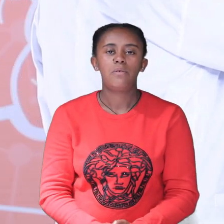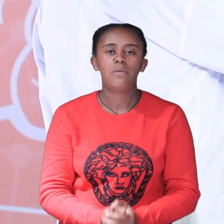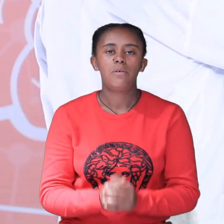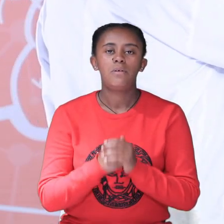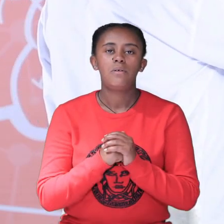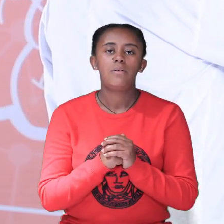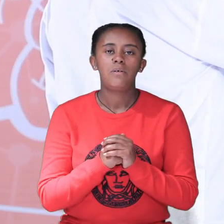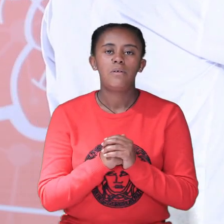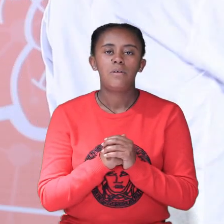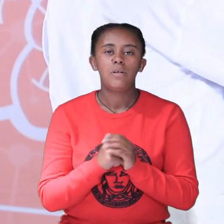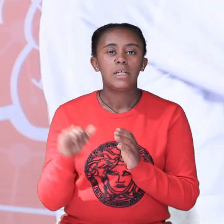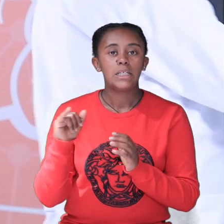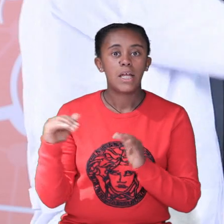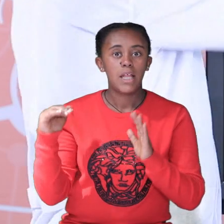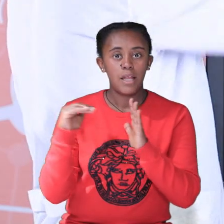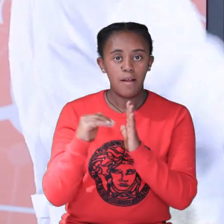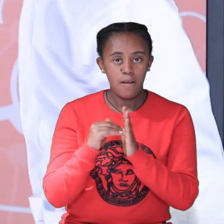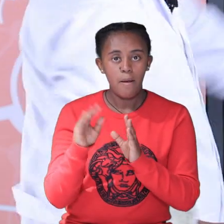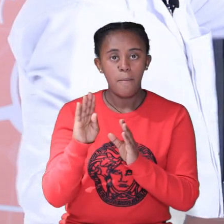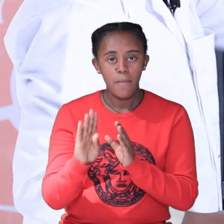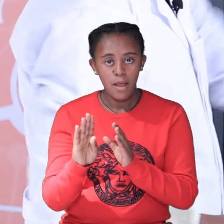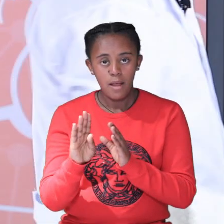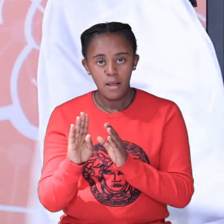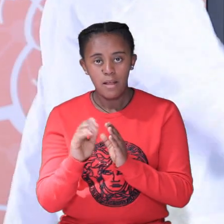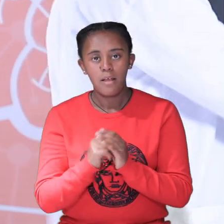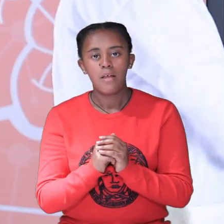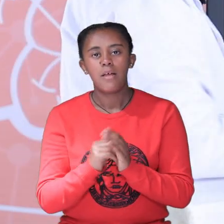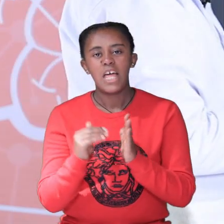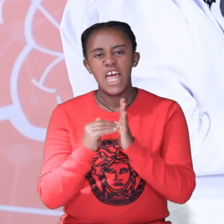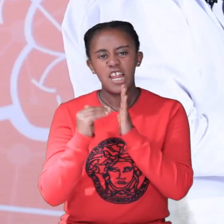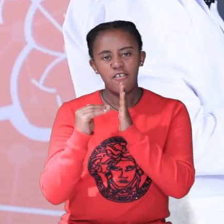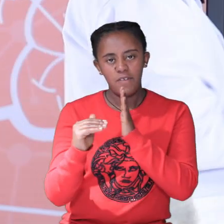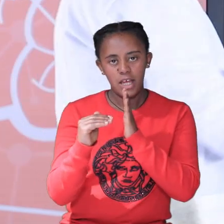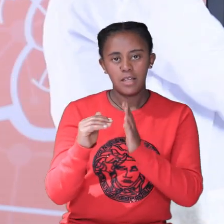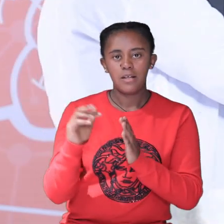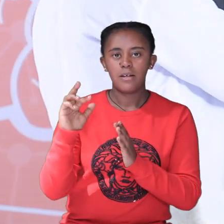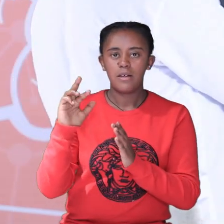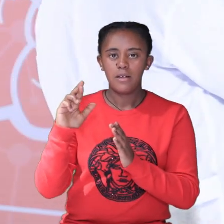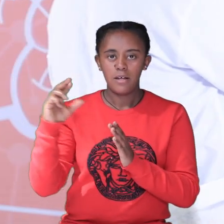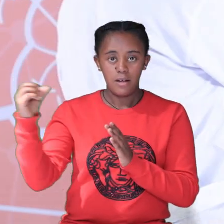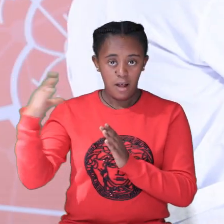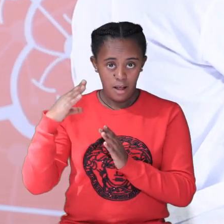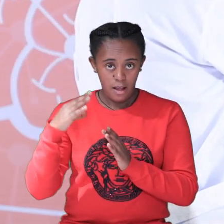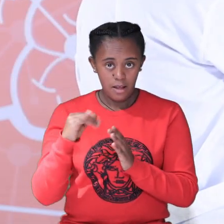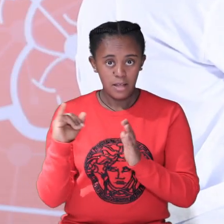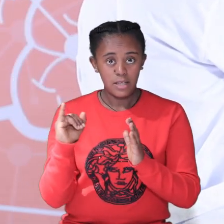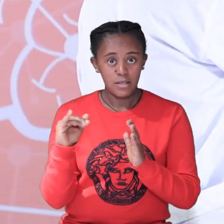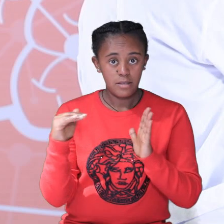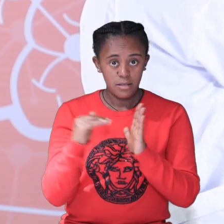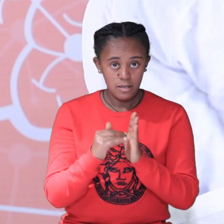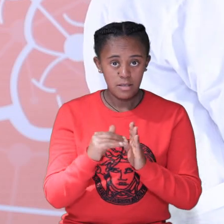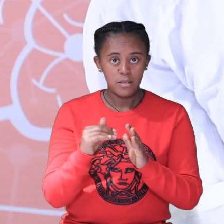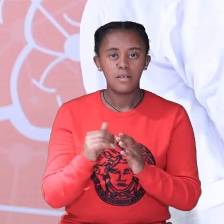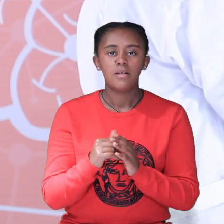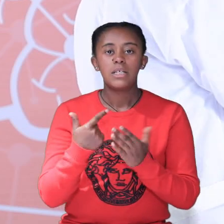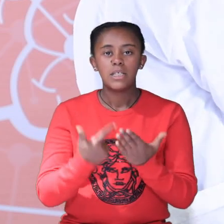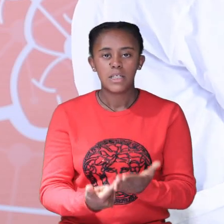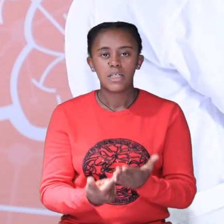B, C, alpha and beta. So A is what? Incident ray.